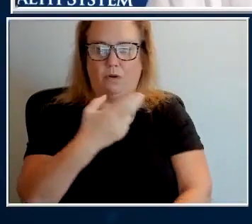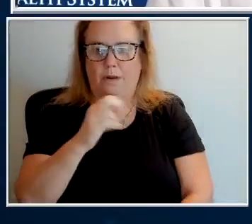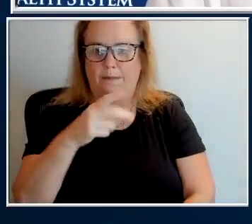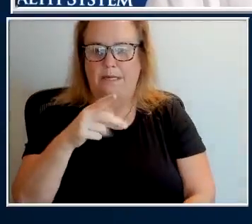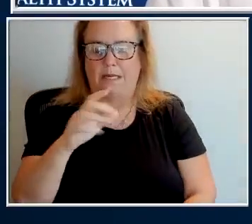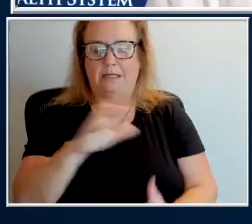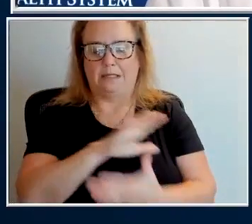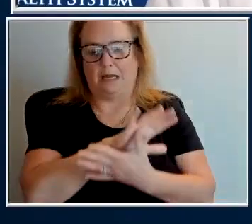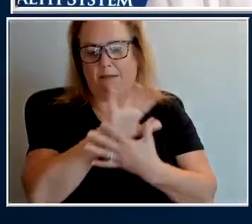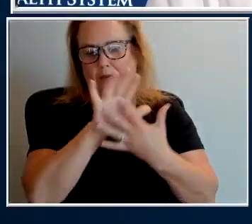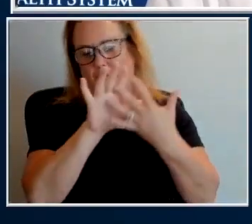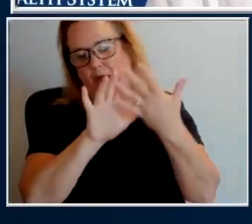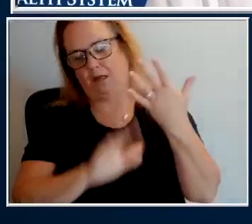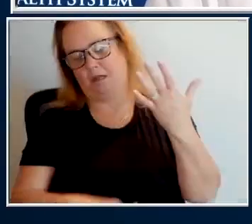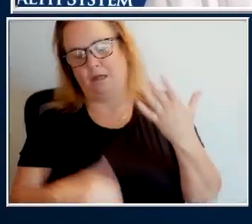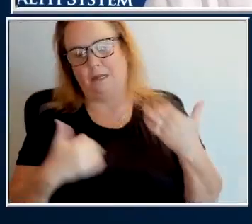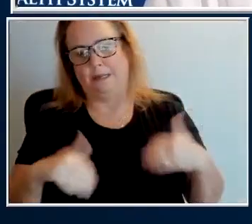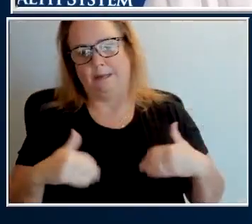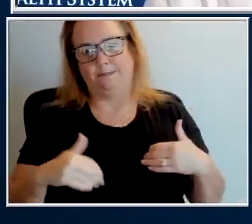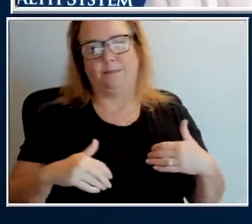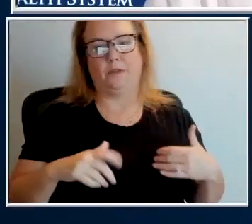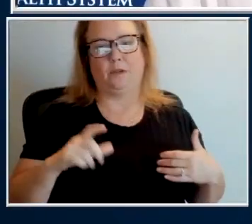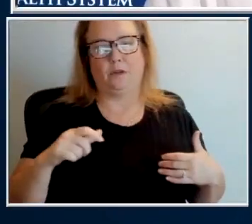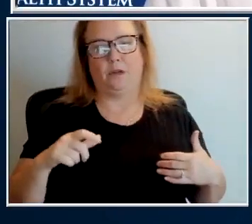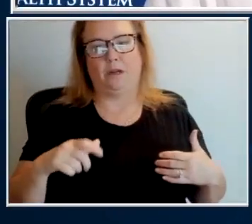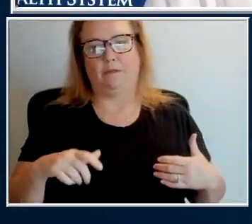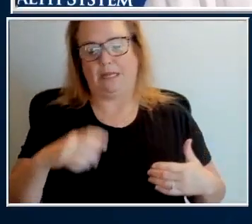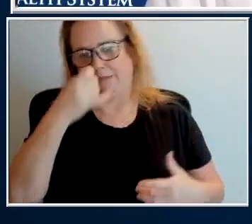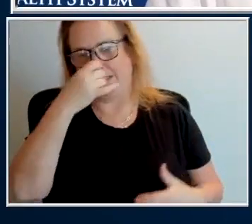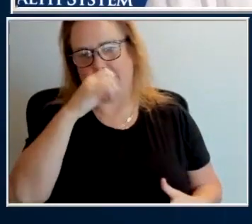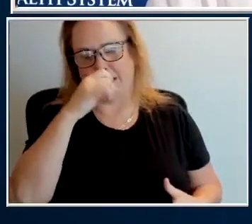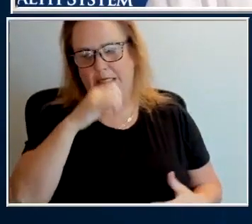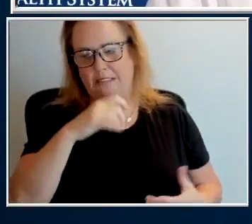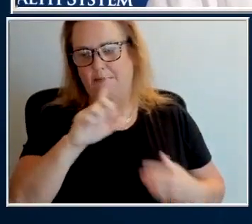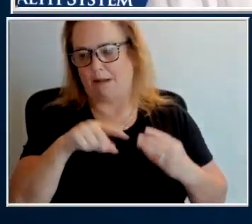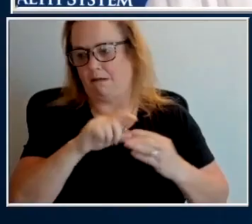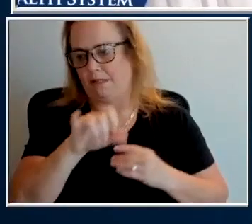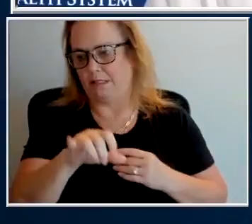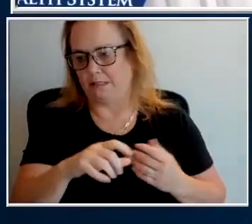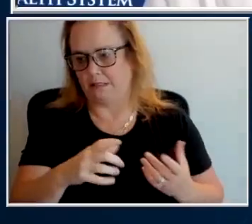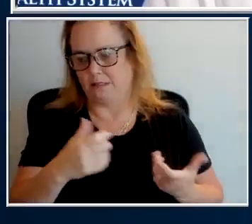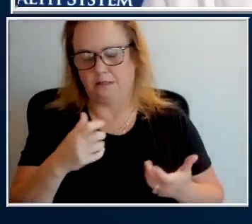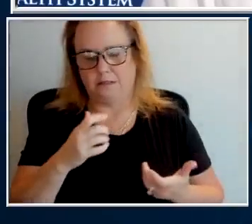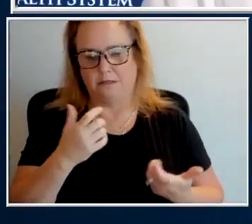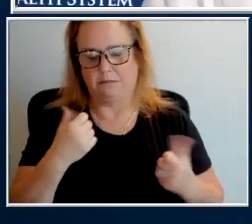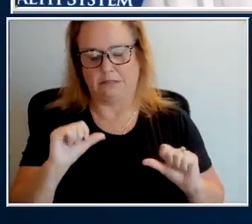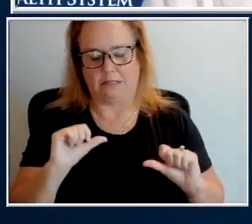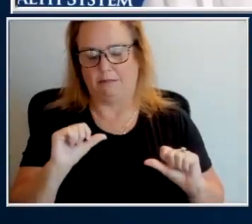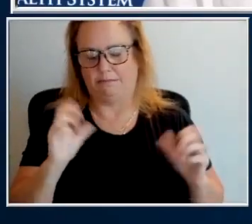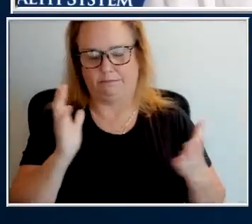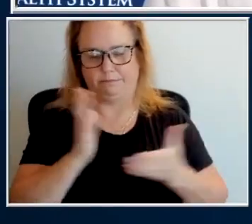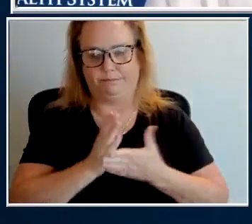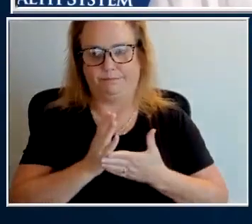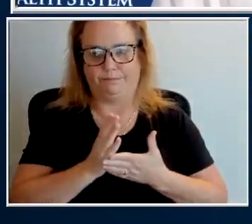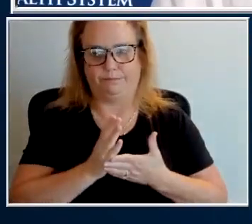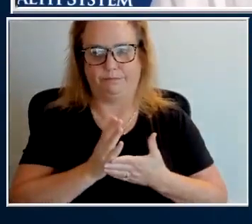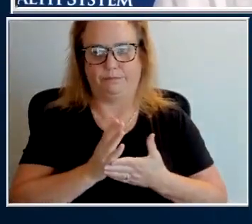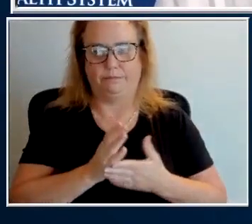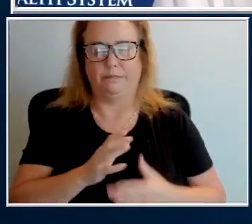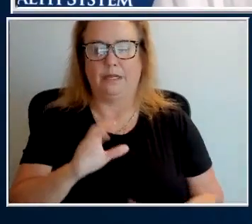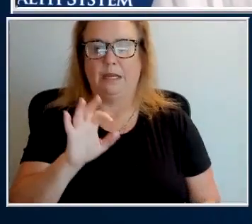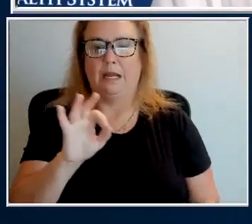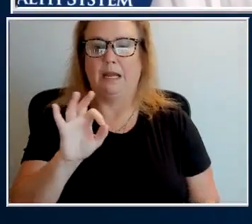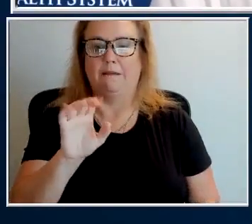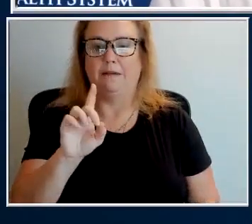on. At some level, you have to give up the silliness about this and quit trying to erode the truth. Hey, last week the FDA approved the